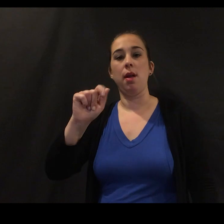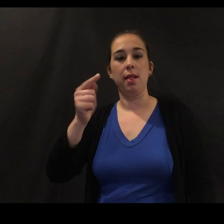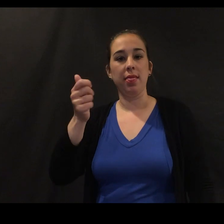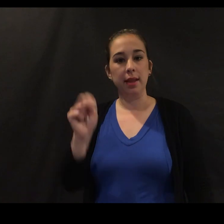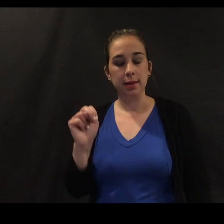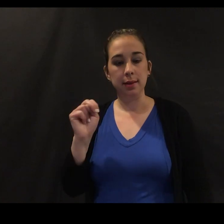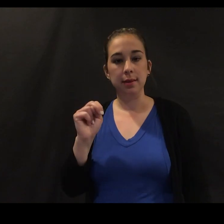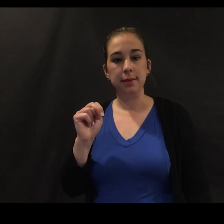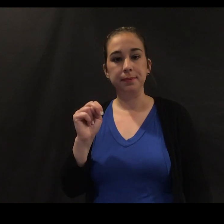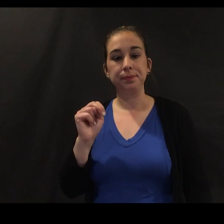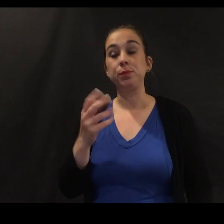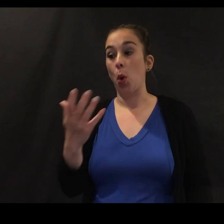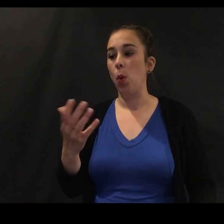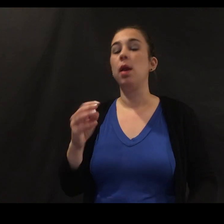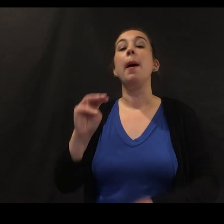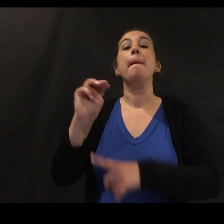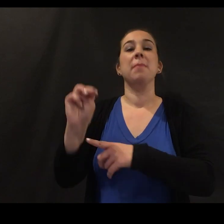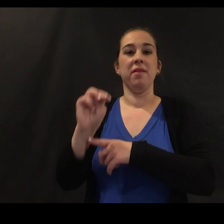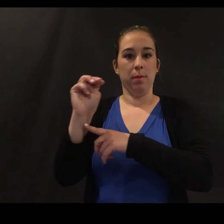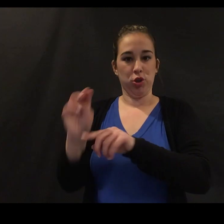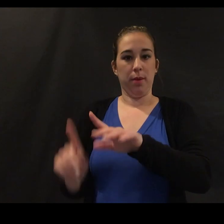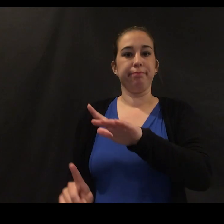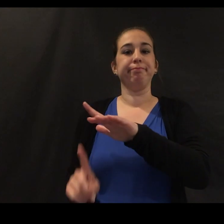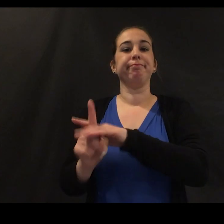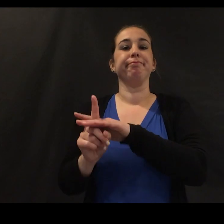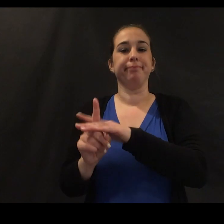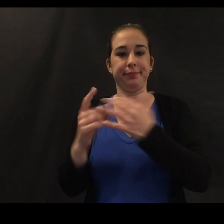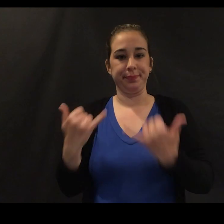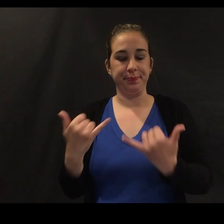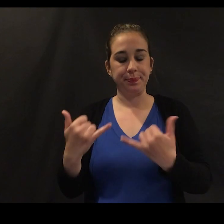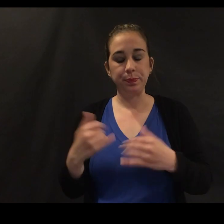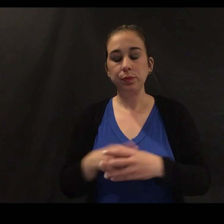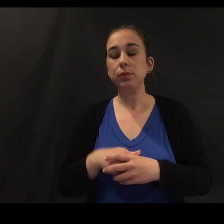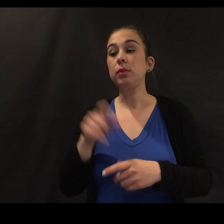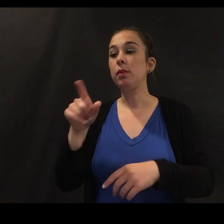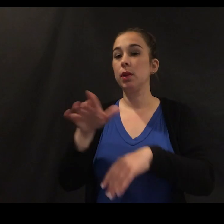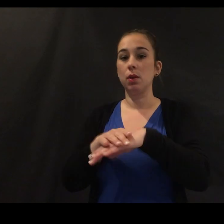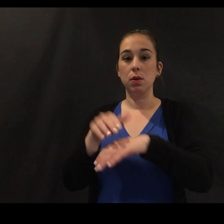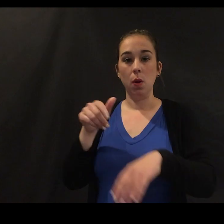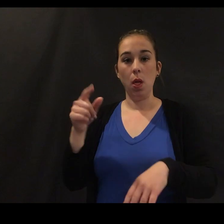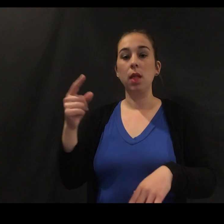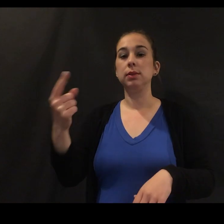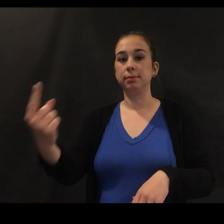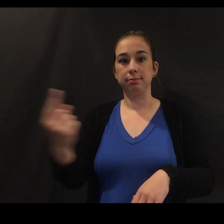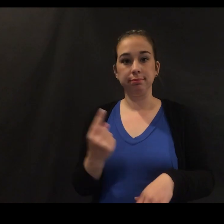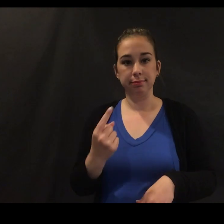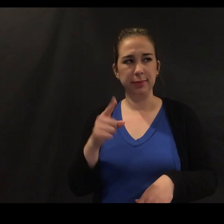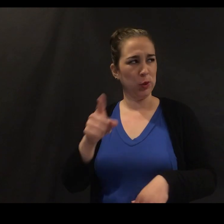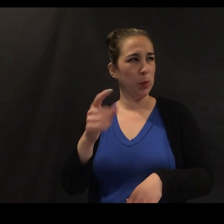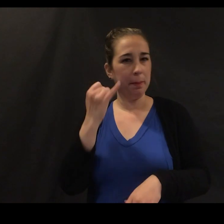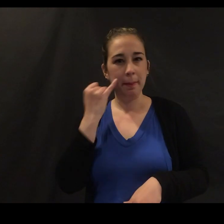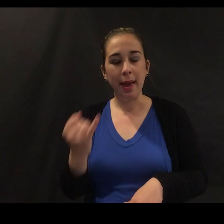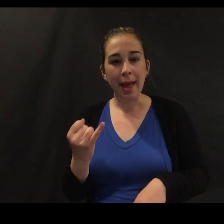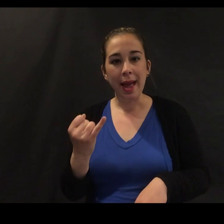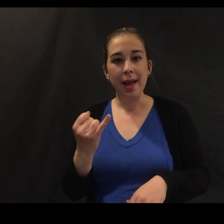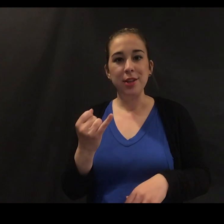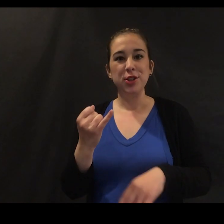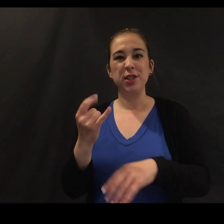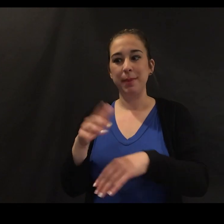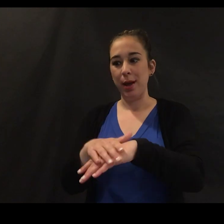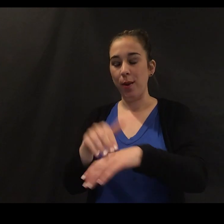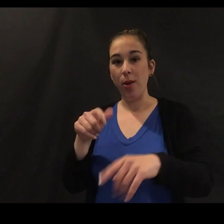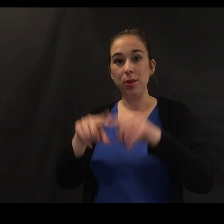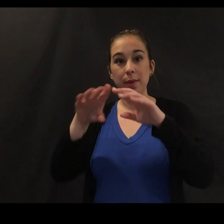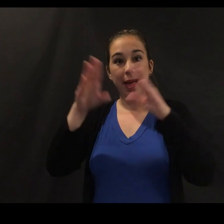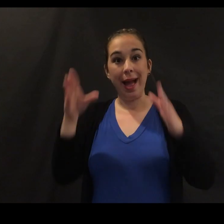name Mephibosheth comes up. He calls Mephibosheth in. Can you imagine being called to the house